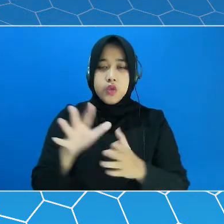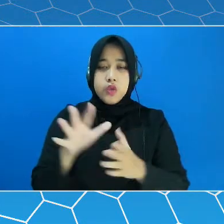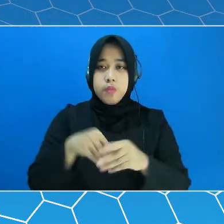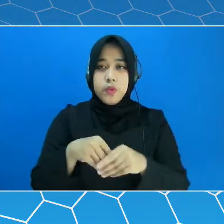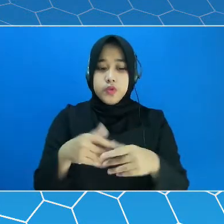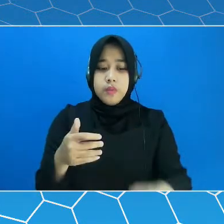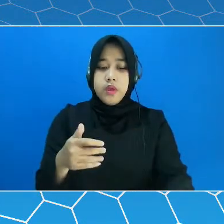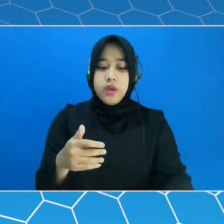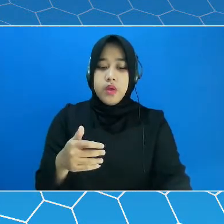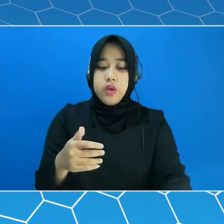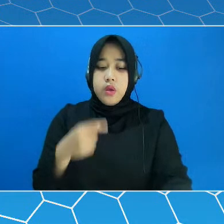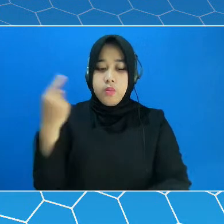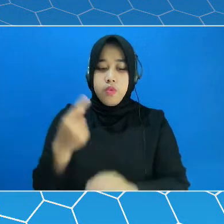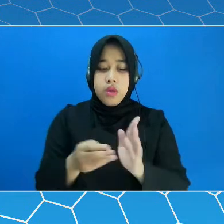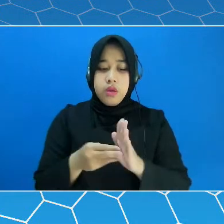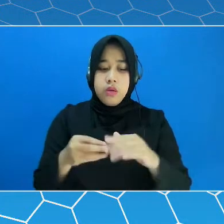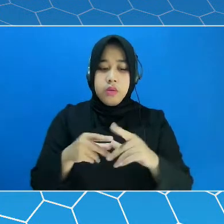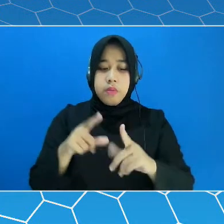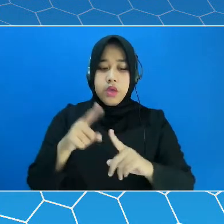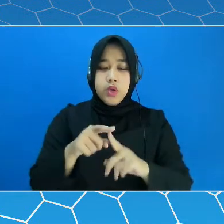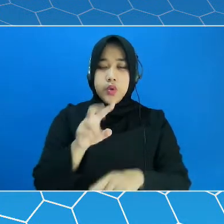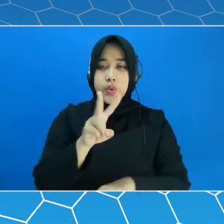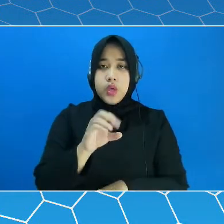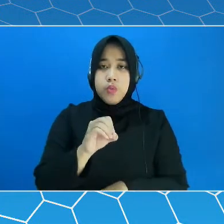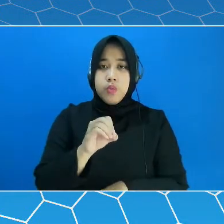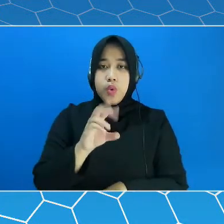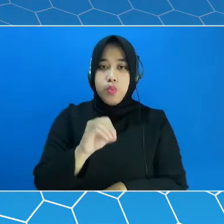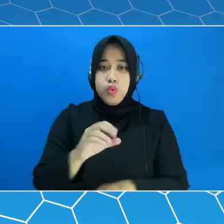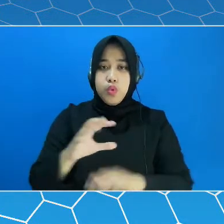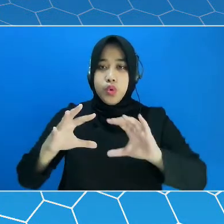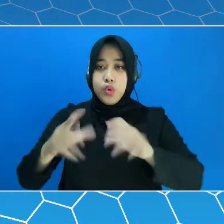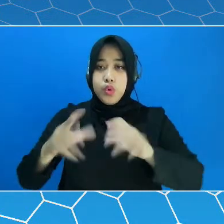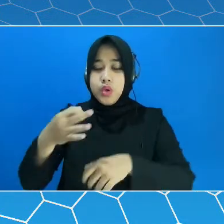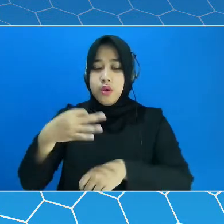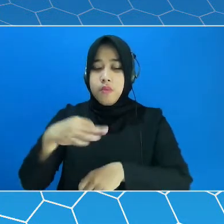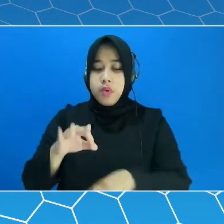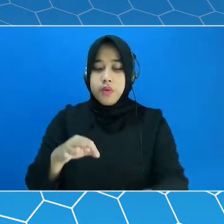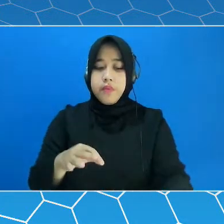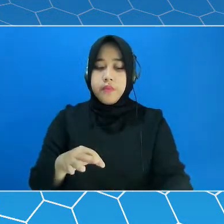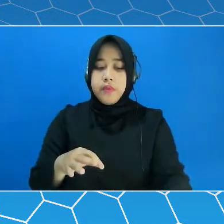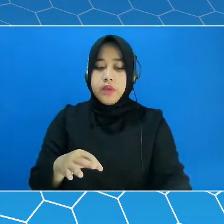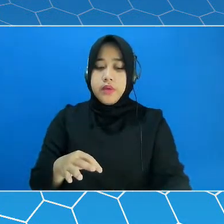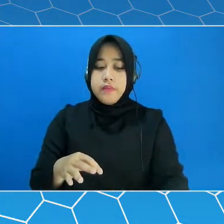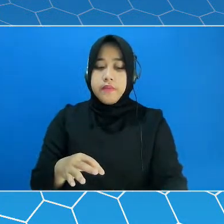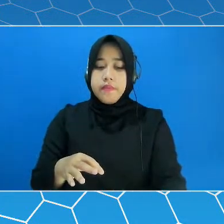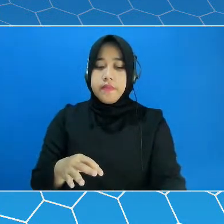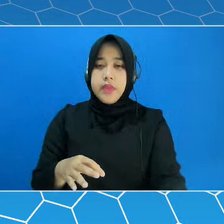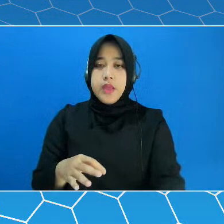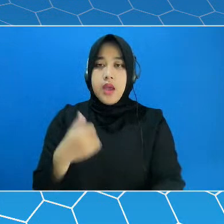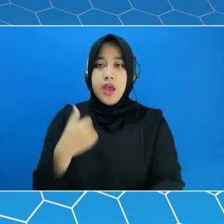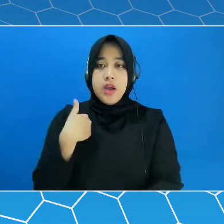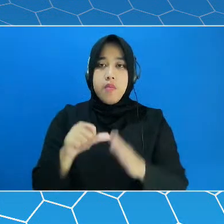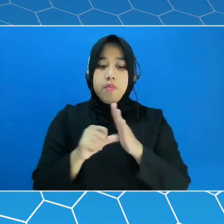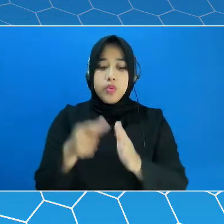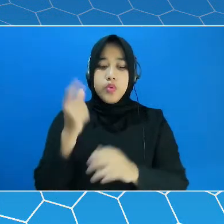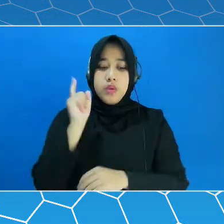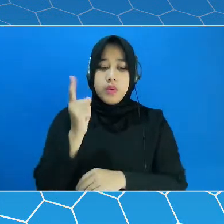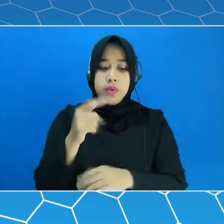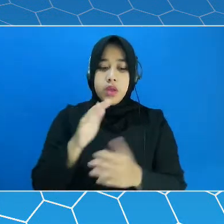discussing, and we had edict from the government, and obviously we went into lockdown. We